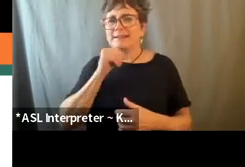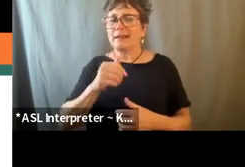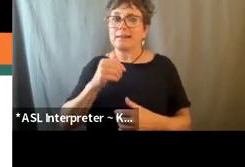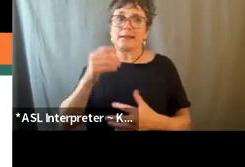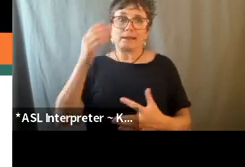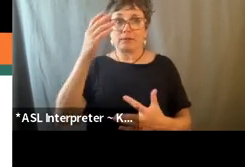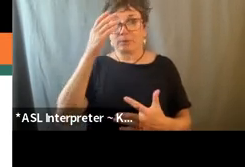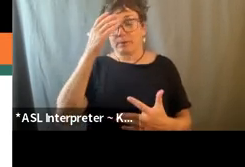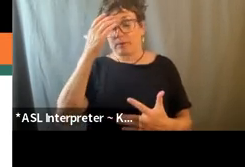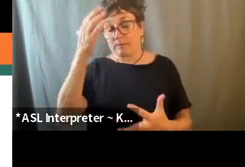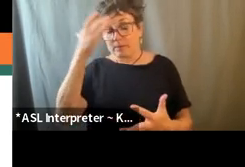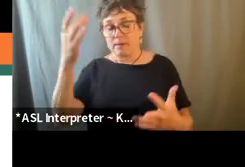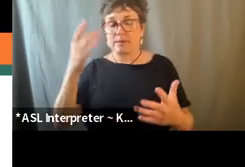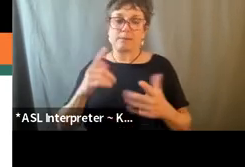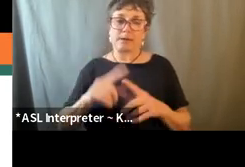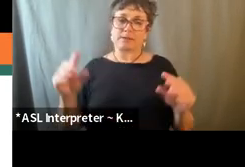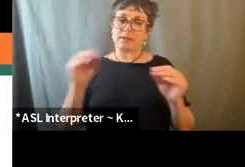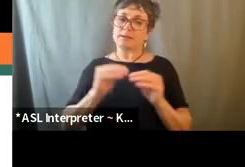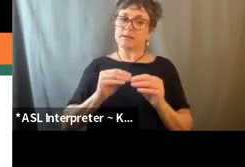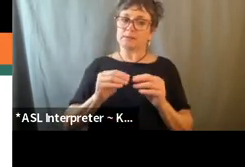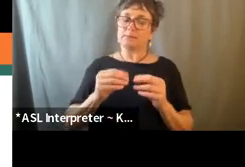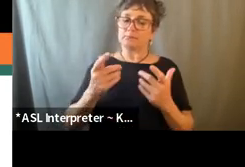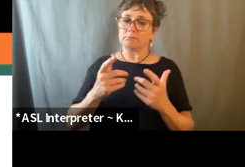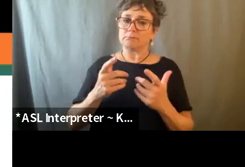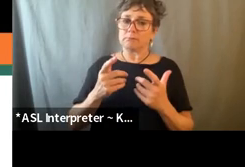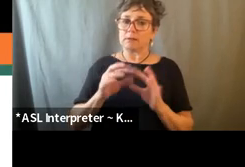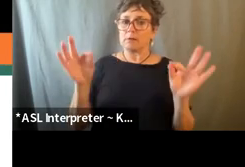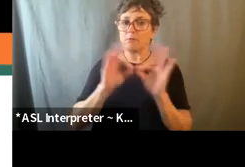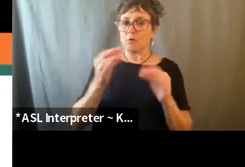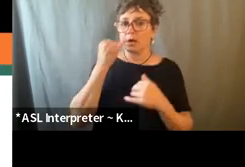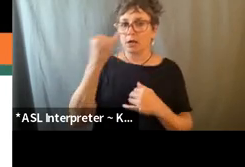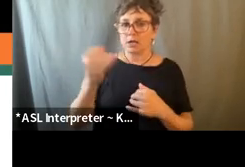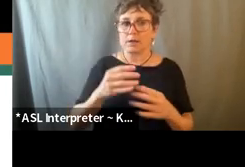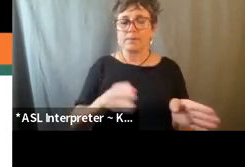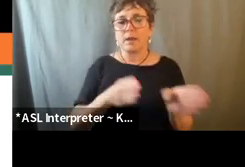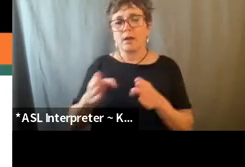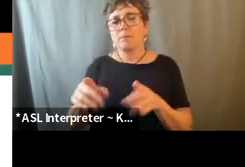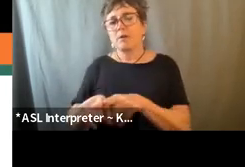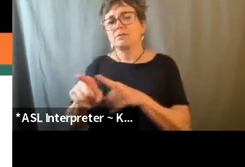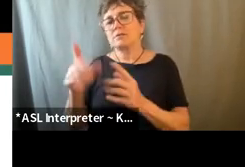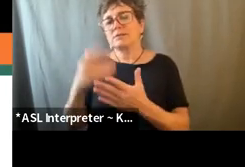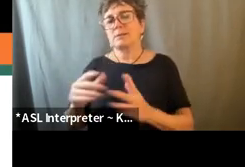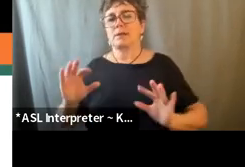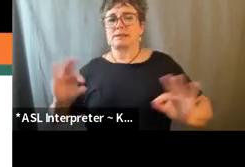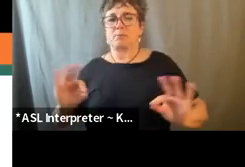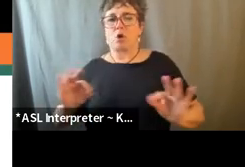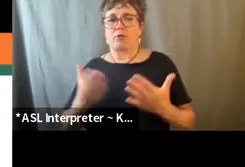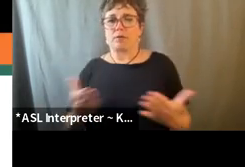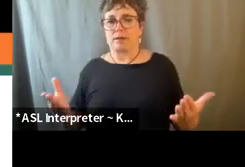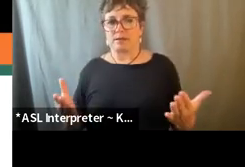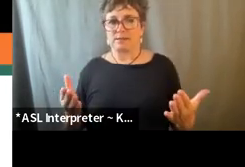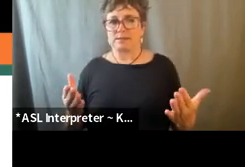think, it's something we need to really consider. But then there's kind of some of the more, smaller things. And I think of,